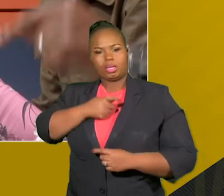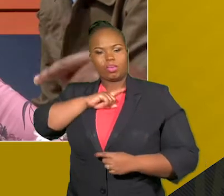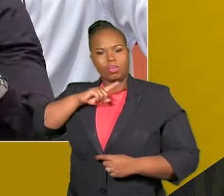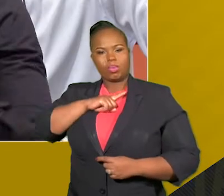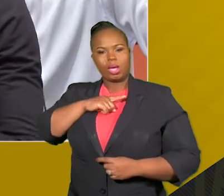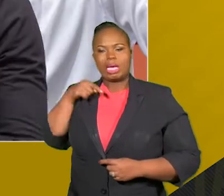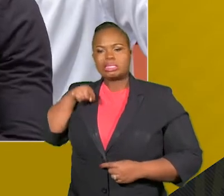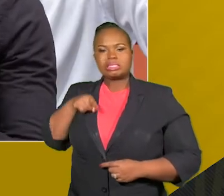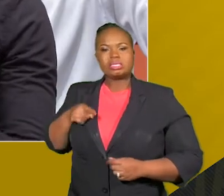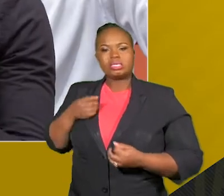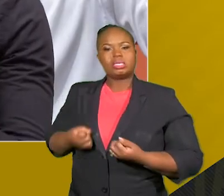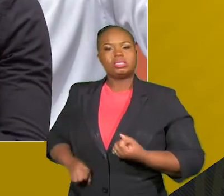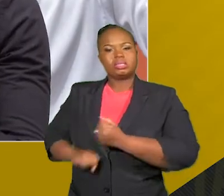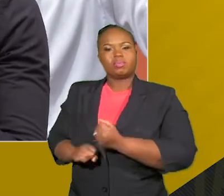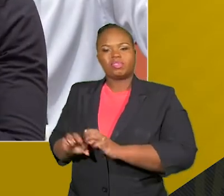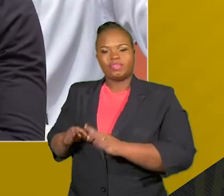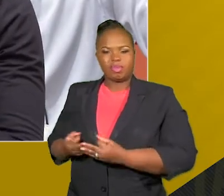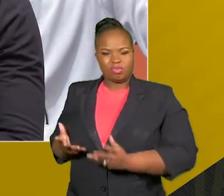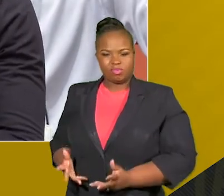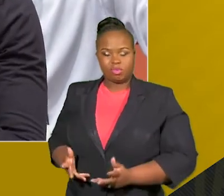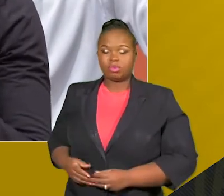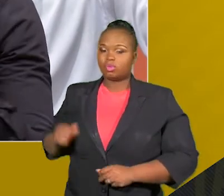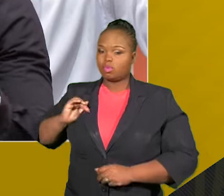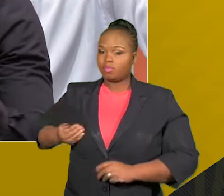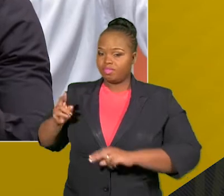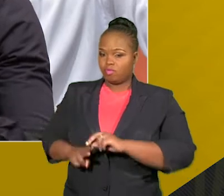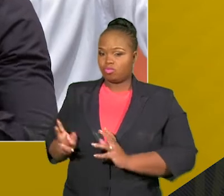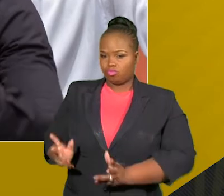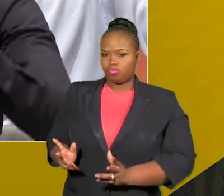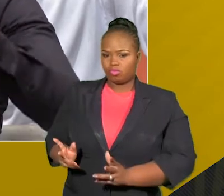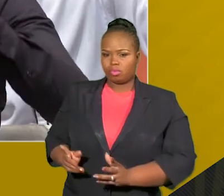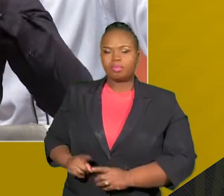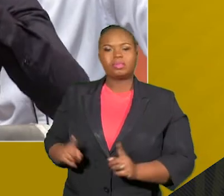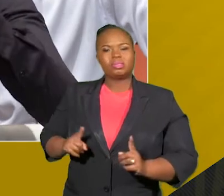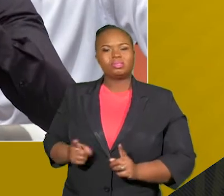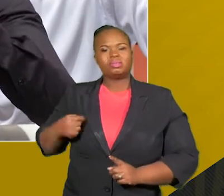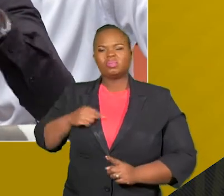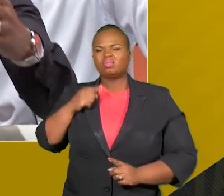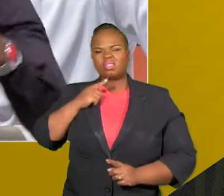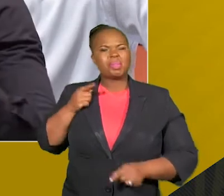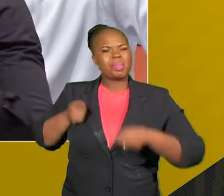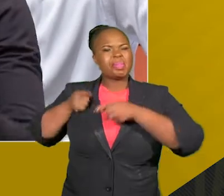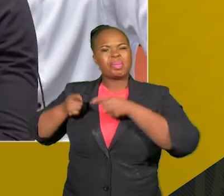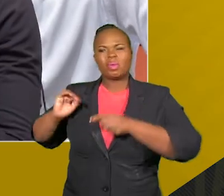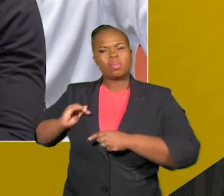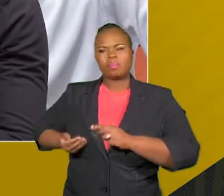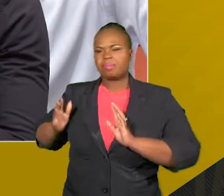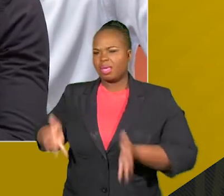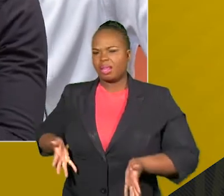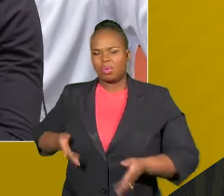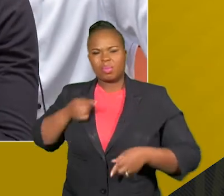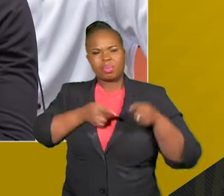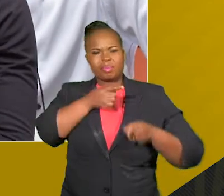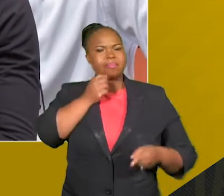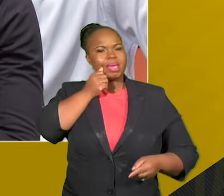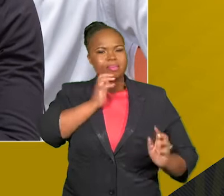a breadwinner. Now, that is a woman at fault there. But what we are saying is that we are not shifting a blame to women only, we are not shifting a blame